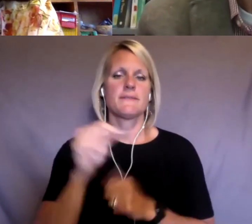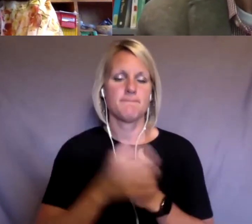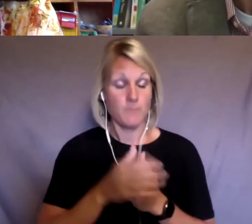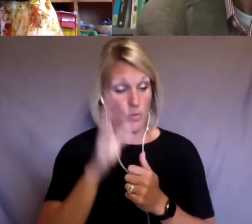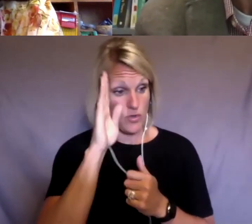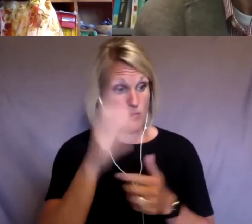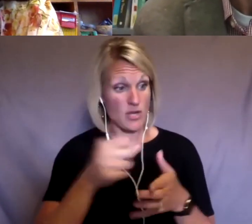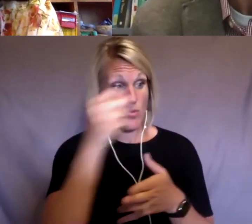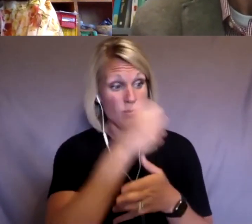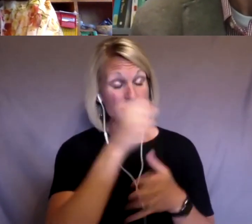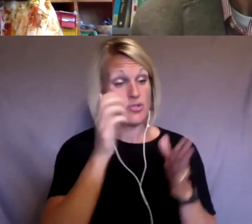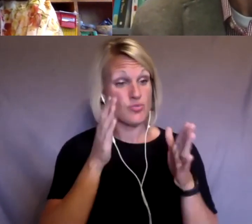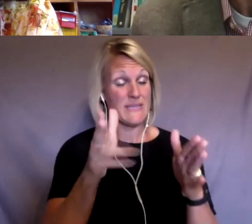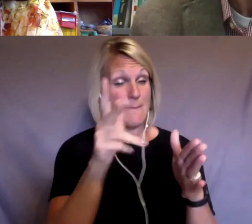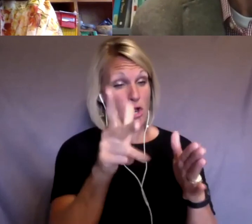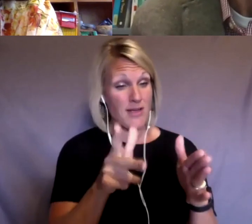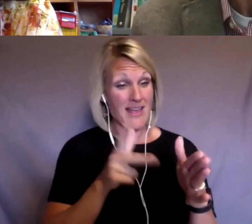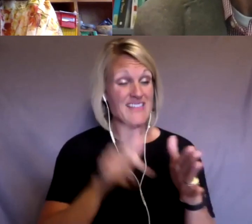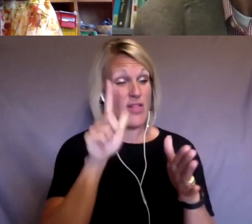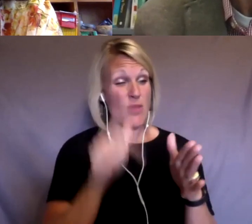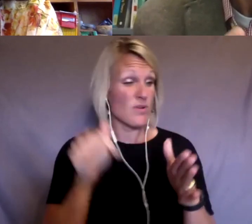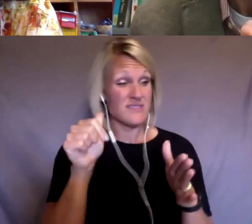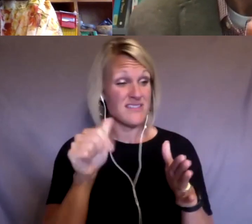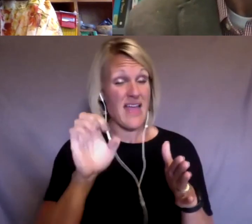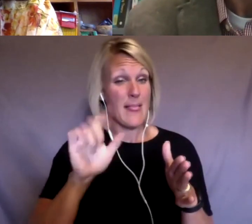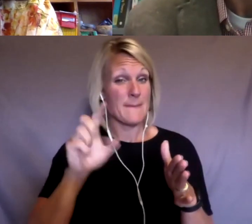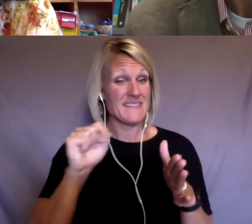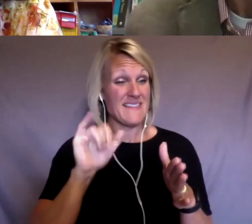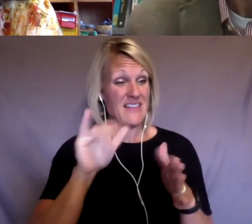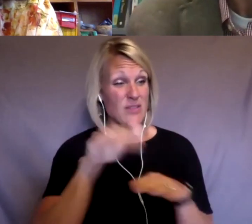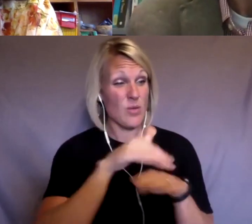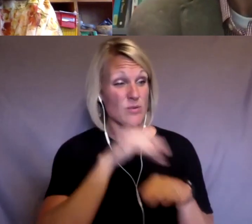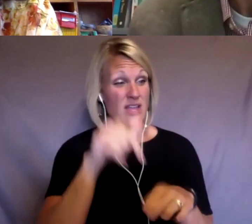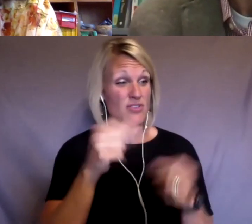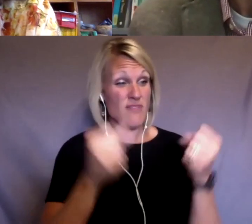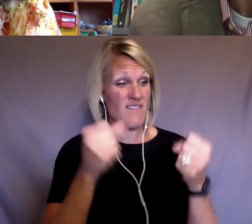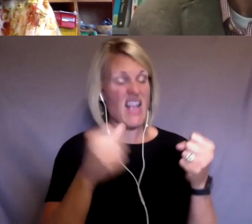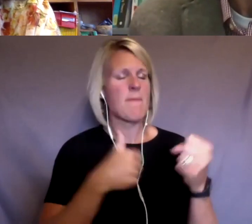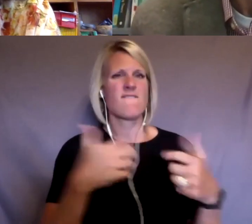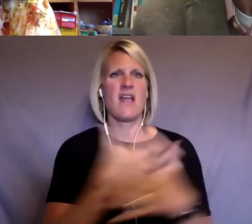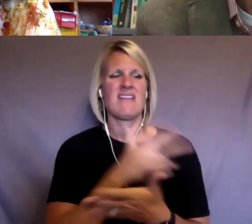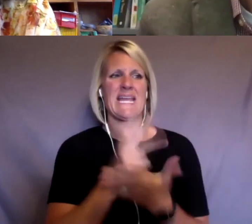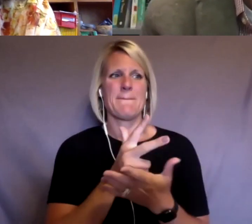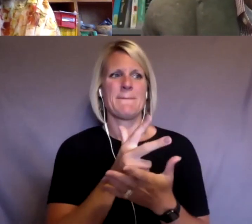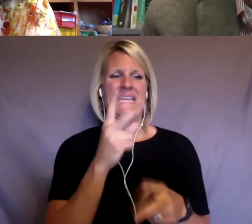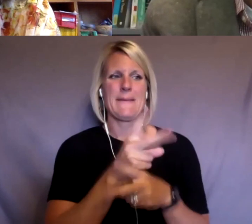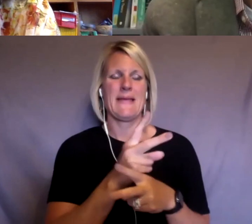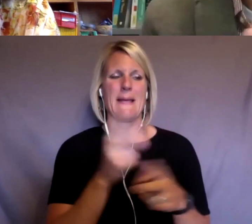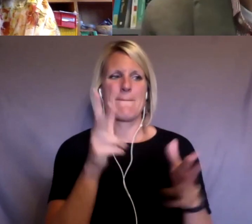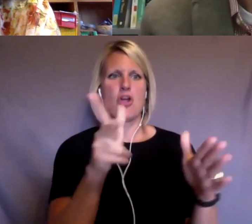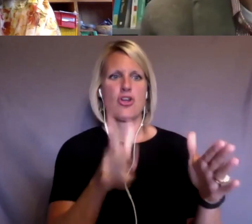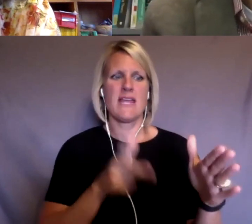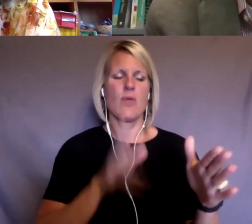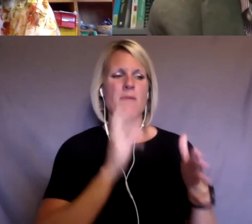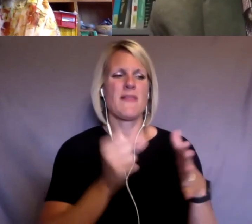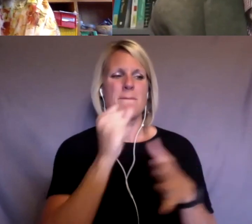parking as the lowest element that slows traffic? I'm afraid that keeping parking will be the main reason for safety